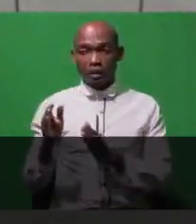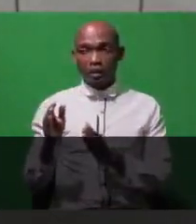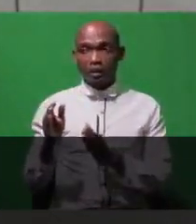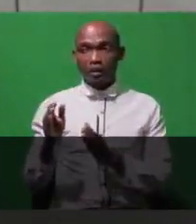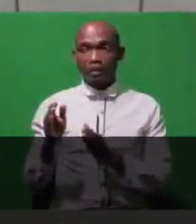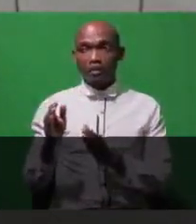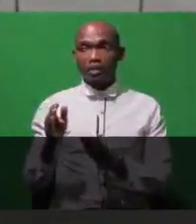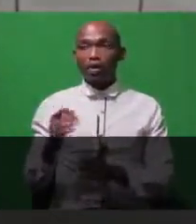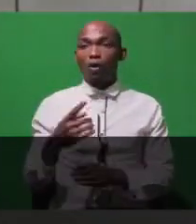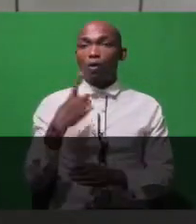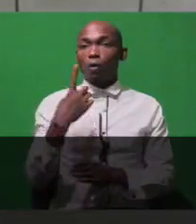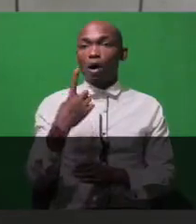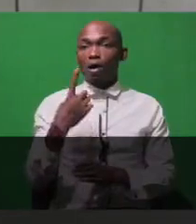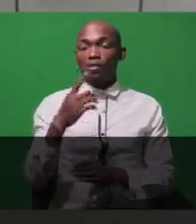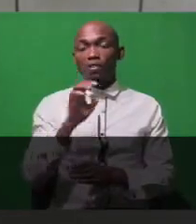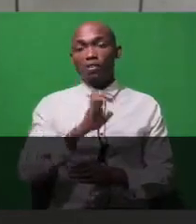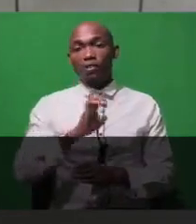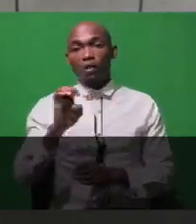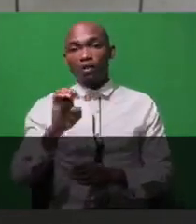1,500